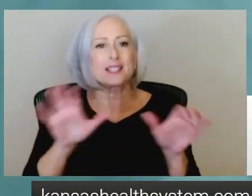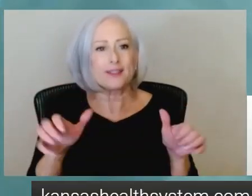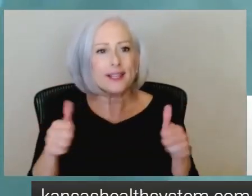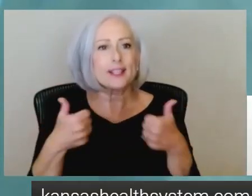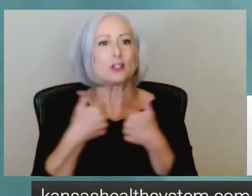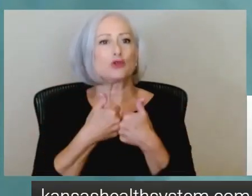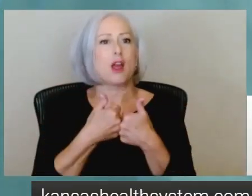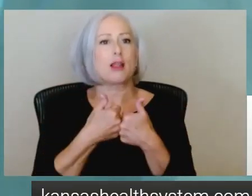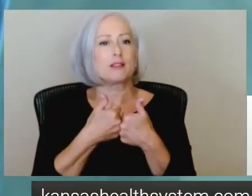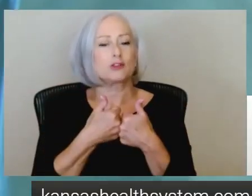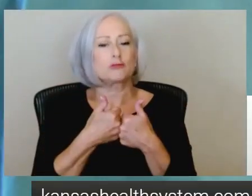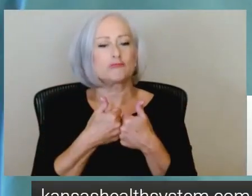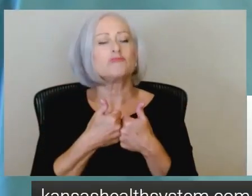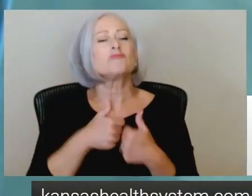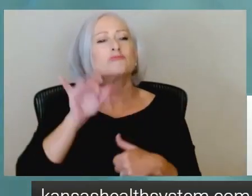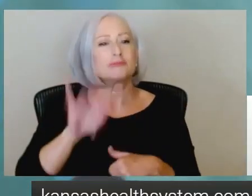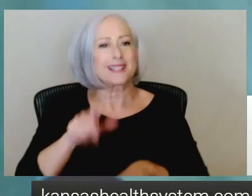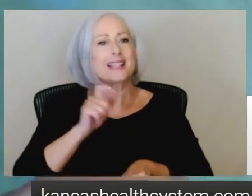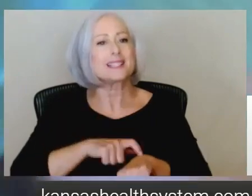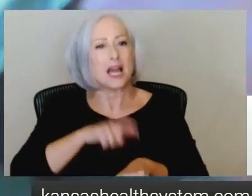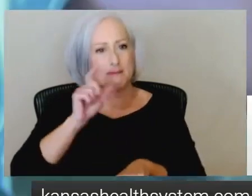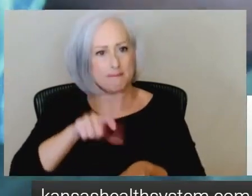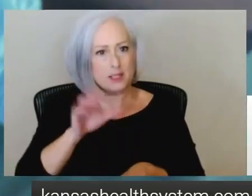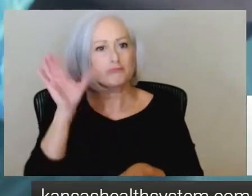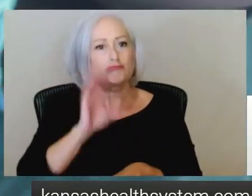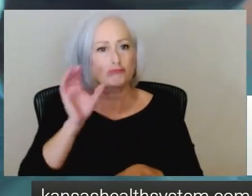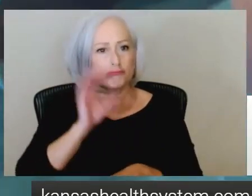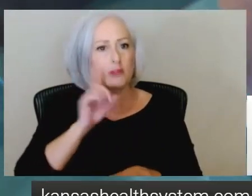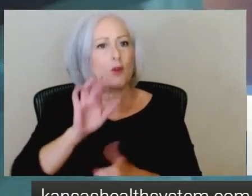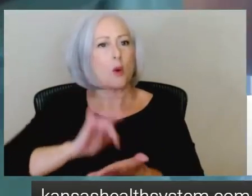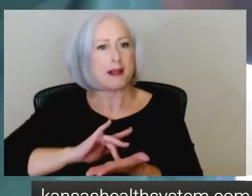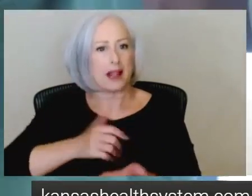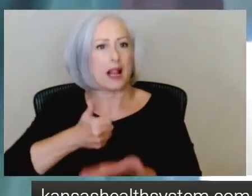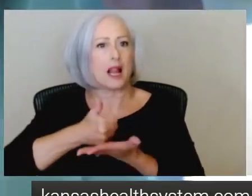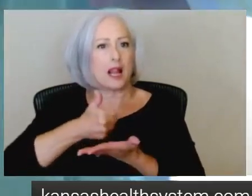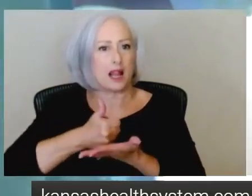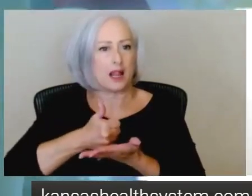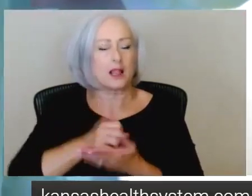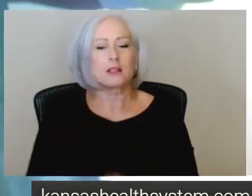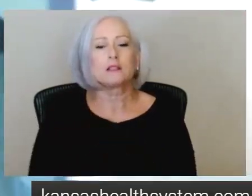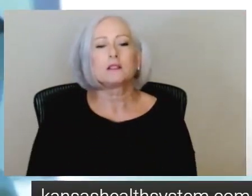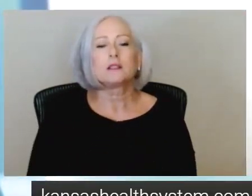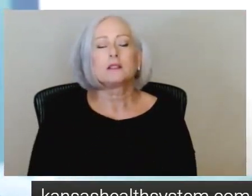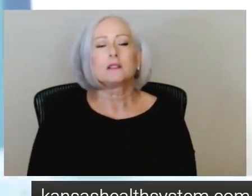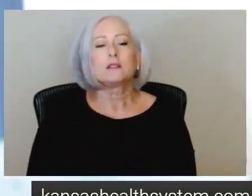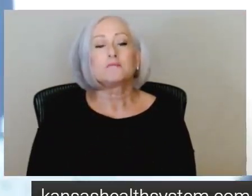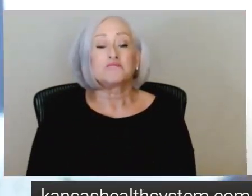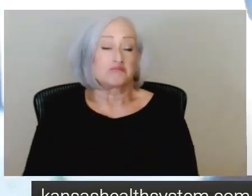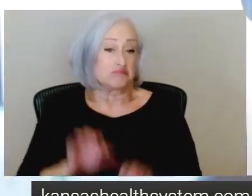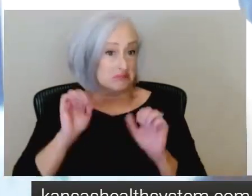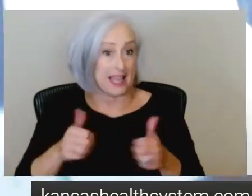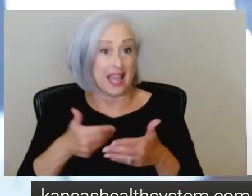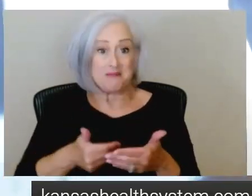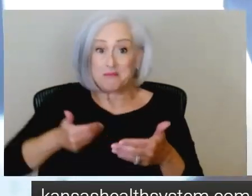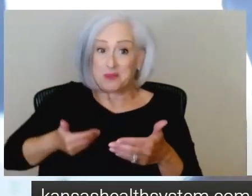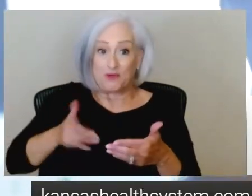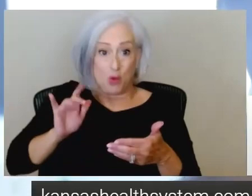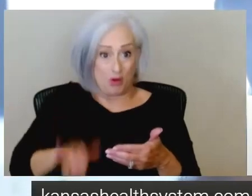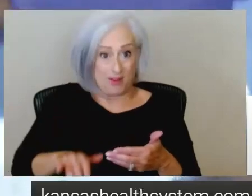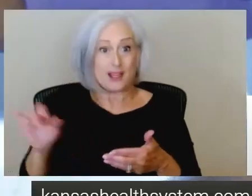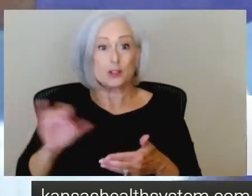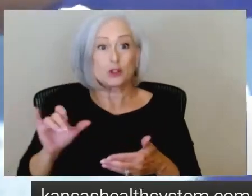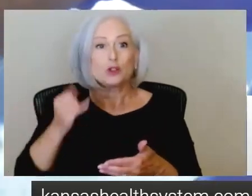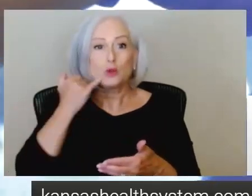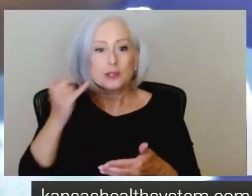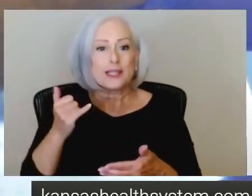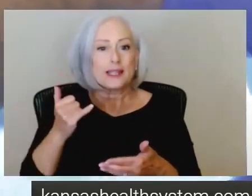that point they should start seeking medical advice. Even before that, if it's causing any trouble with any of